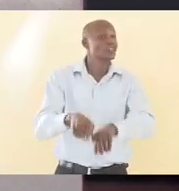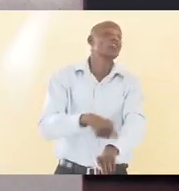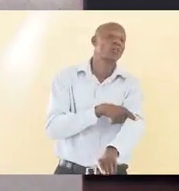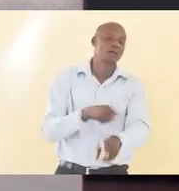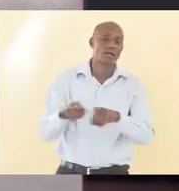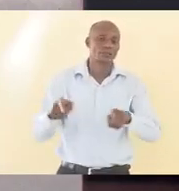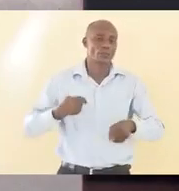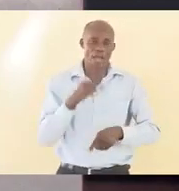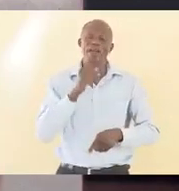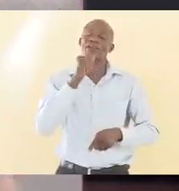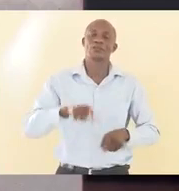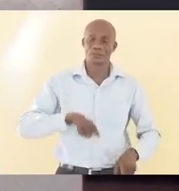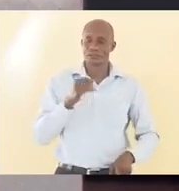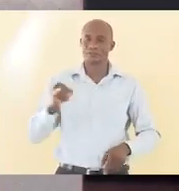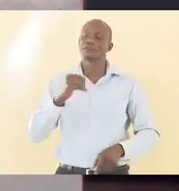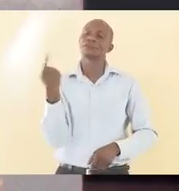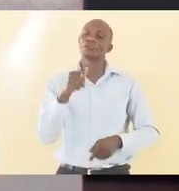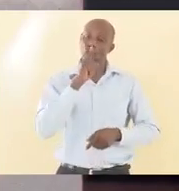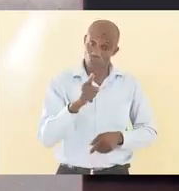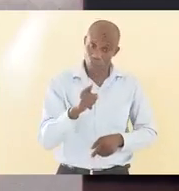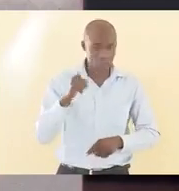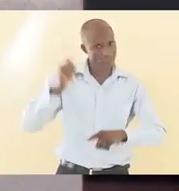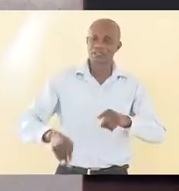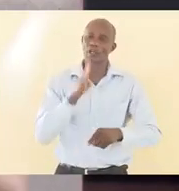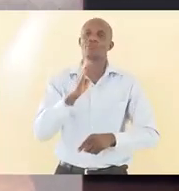truth, we cannot be happy.